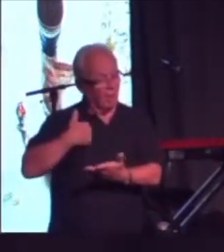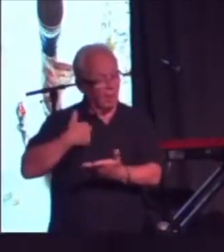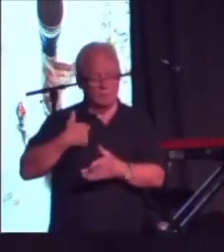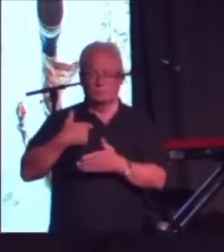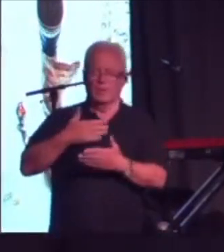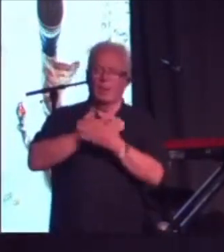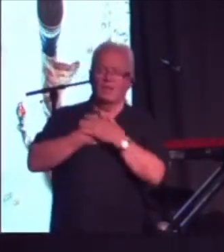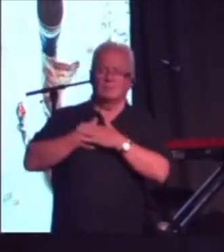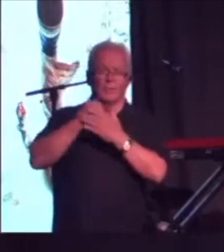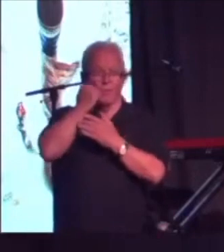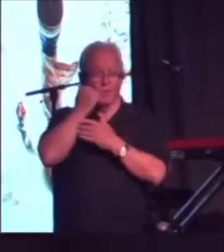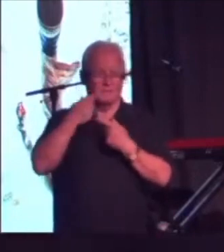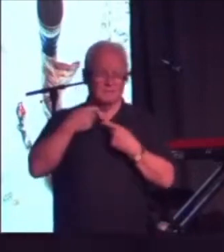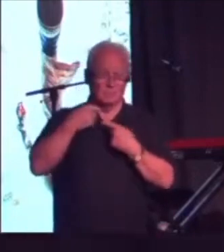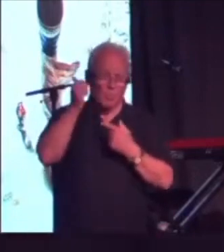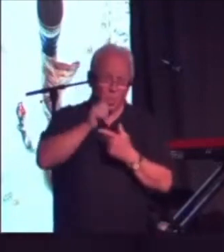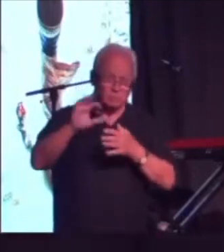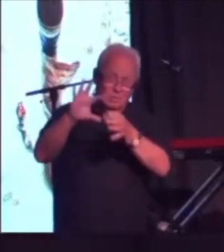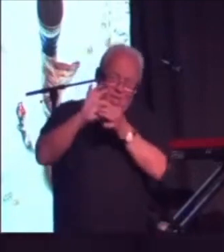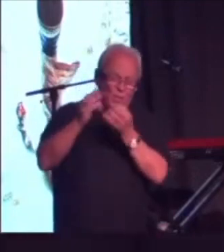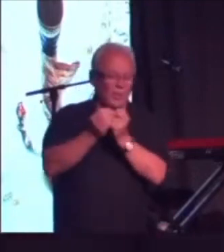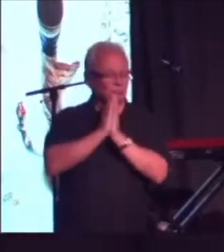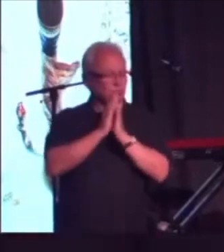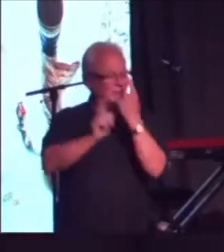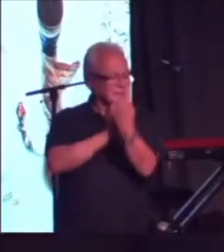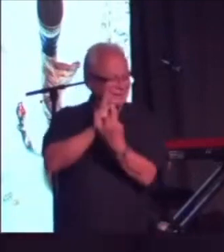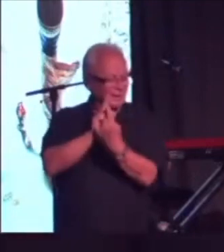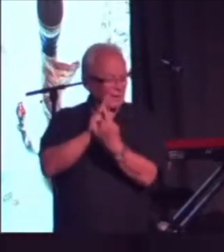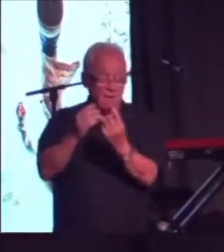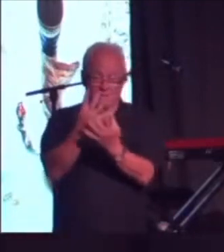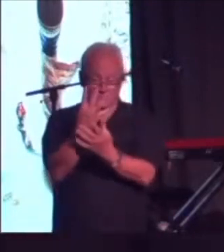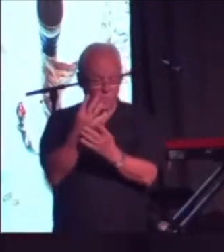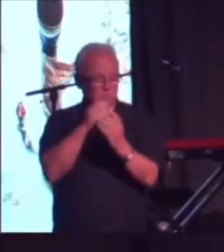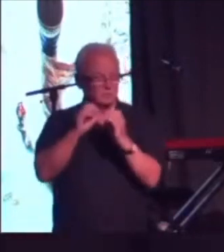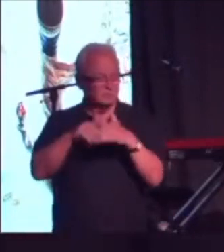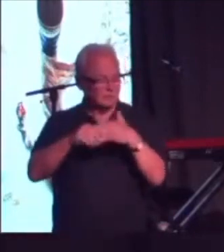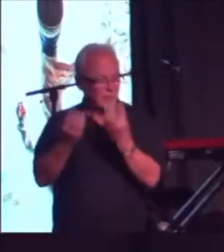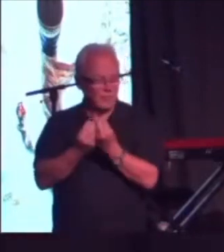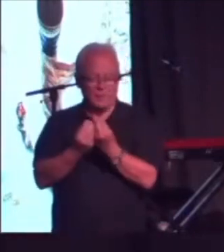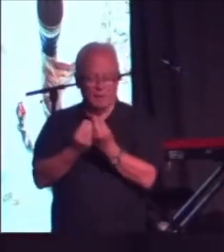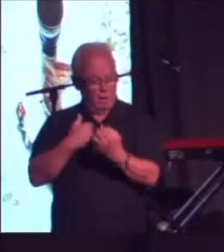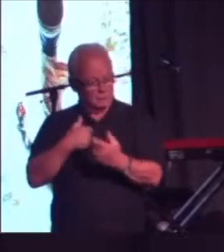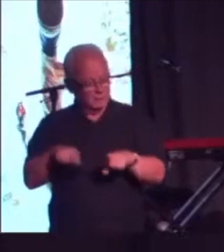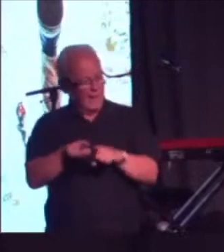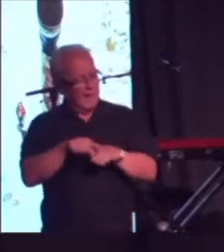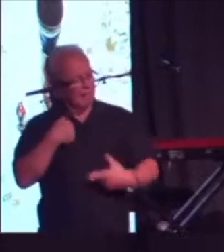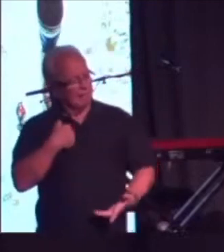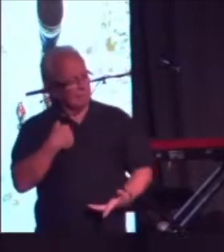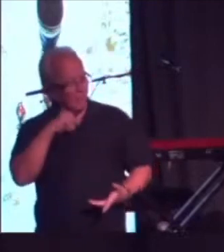find them in the prayer meeting, you can be sure that that will rub onto you too. That will shape your future. Because according to